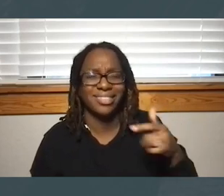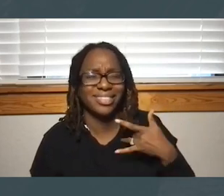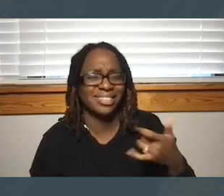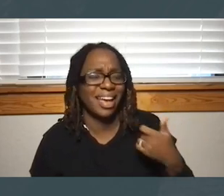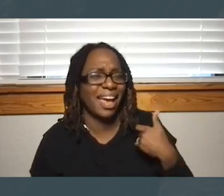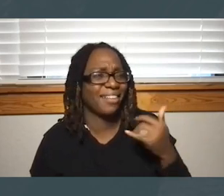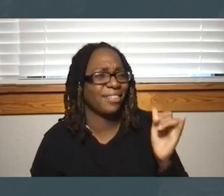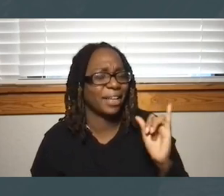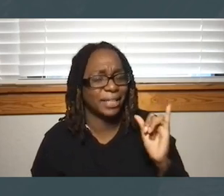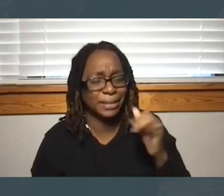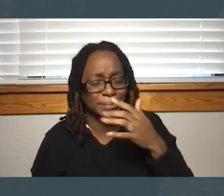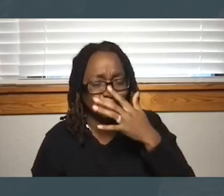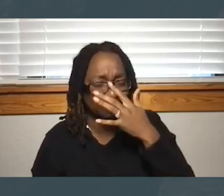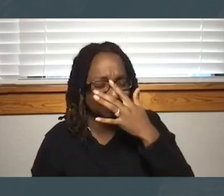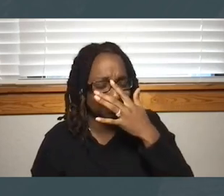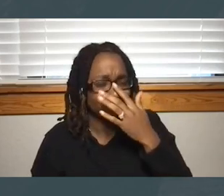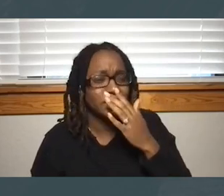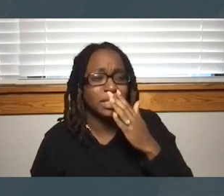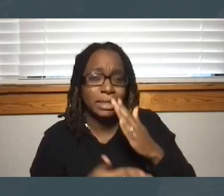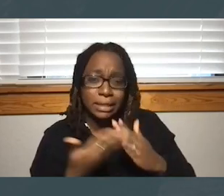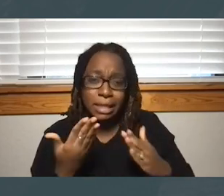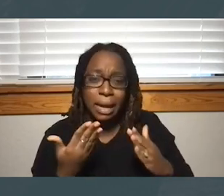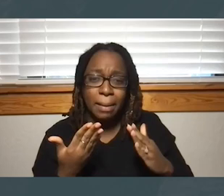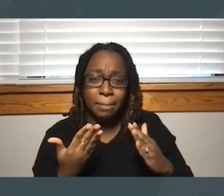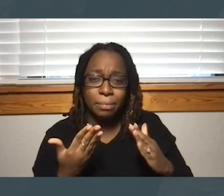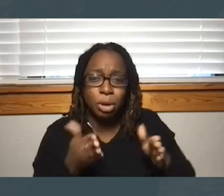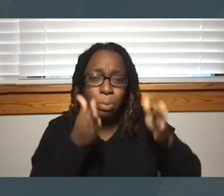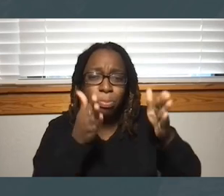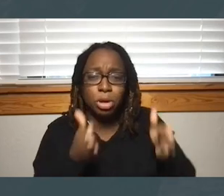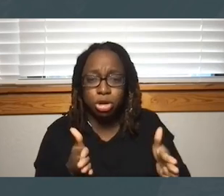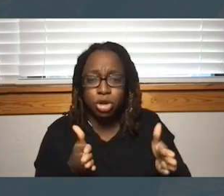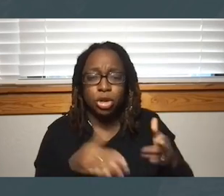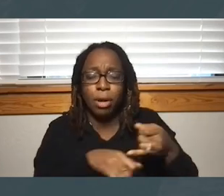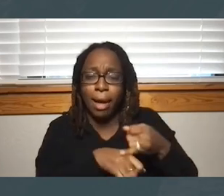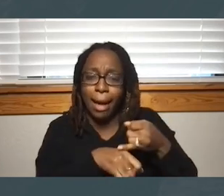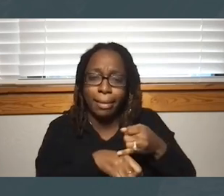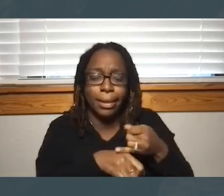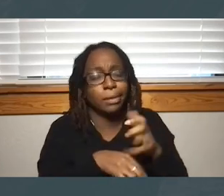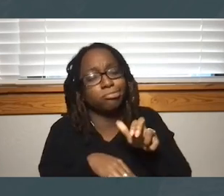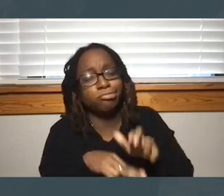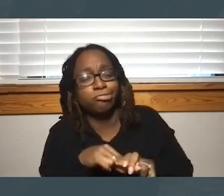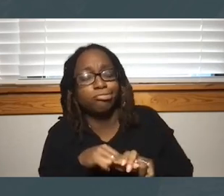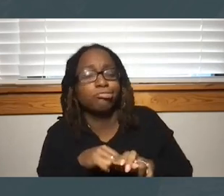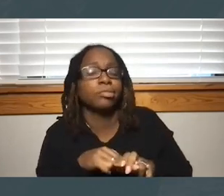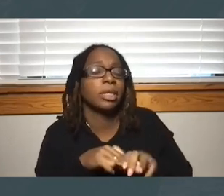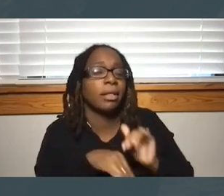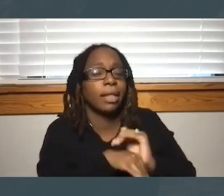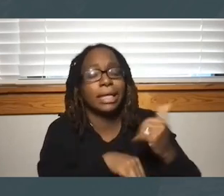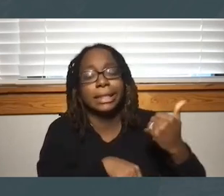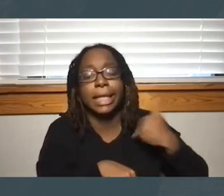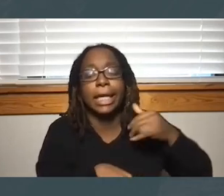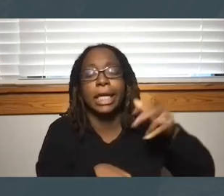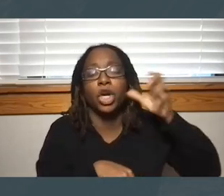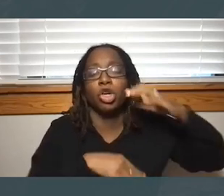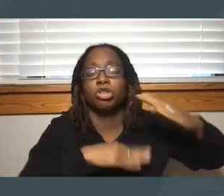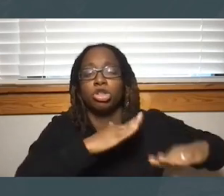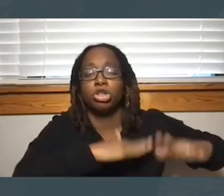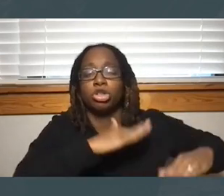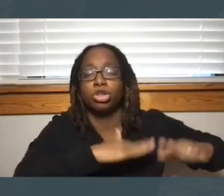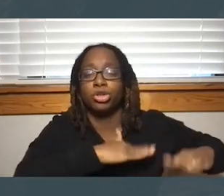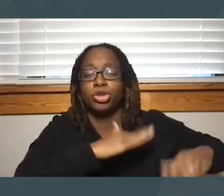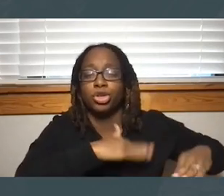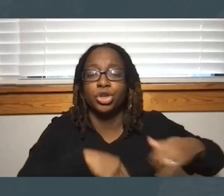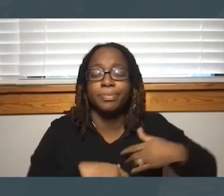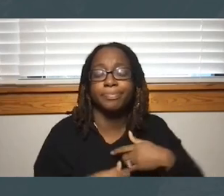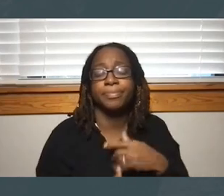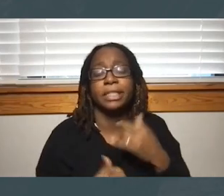some administrator on some island heard drums last night, he's swigging some gin, he's